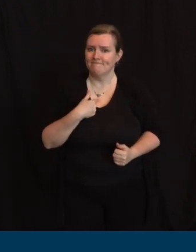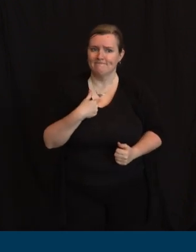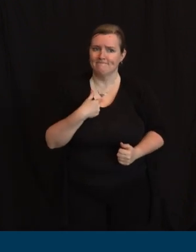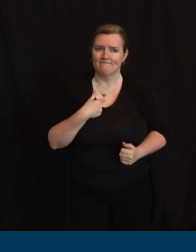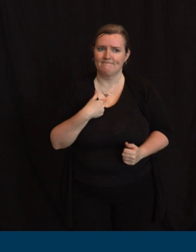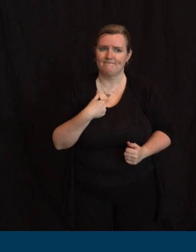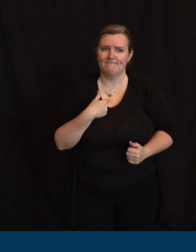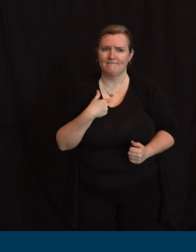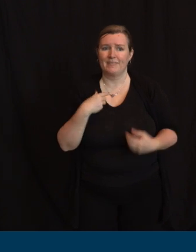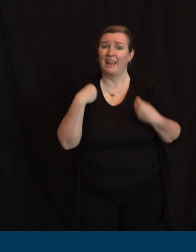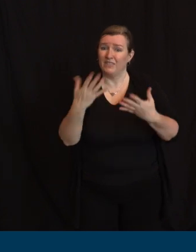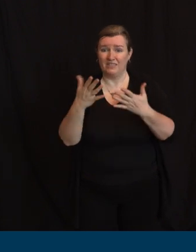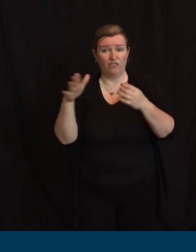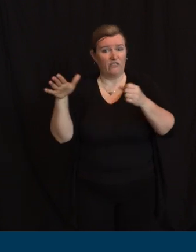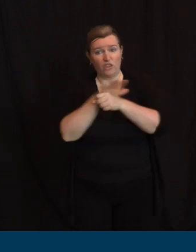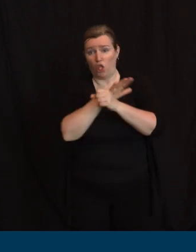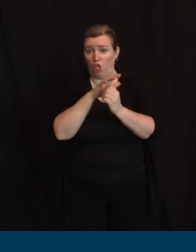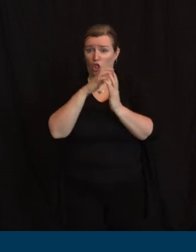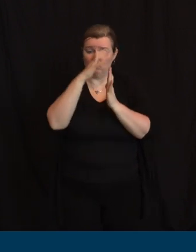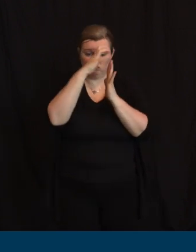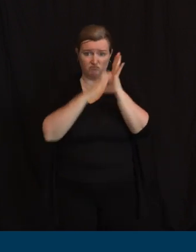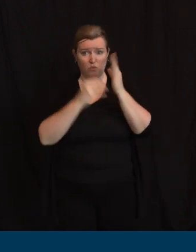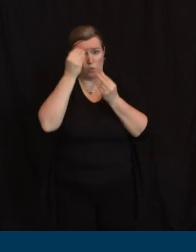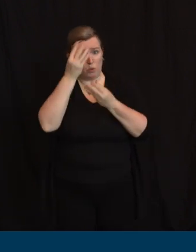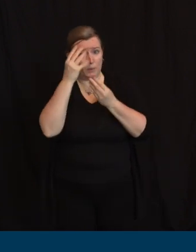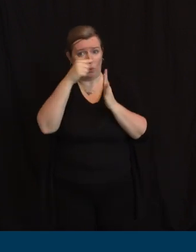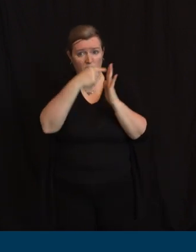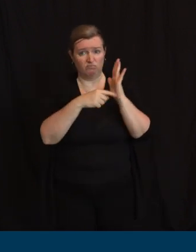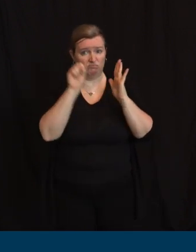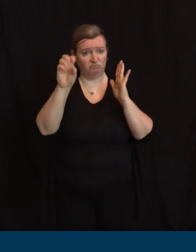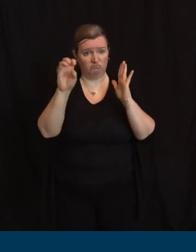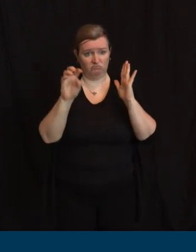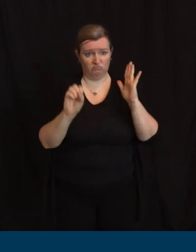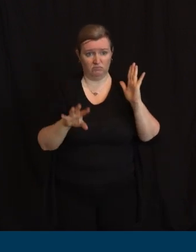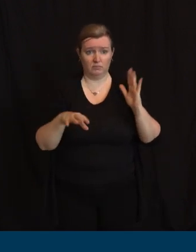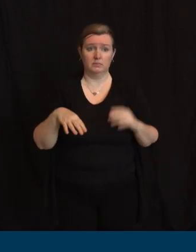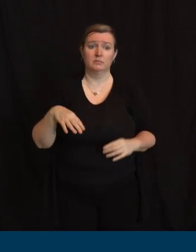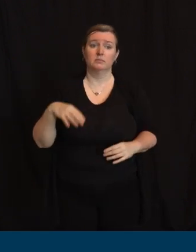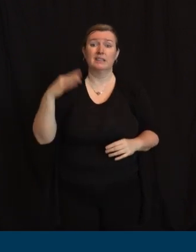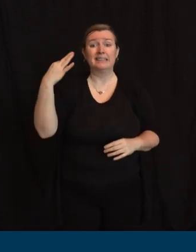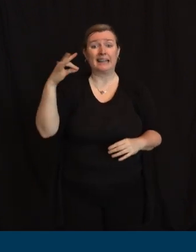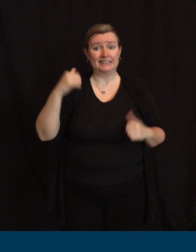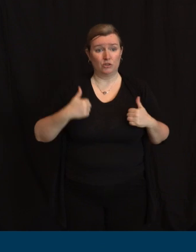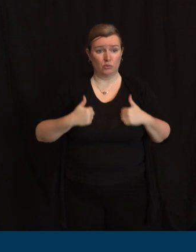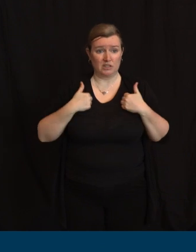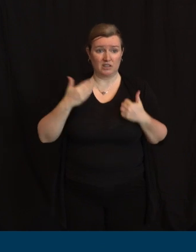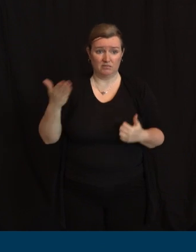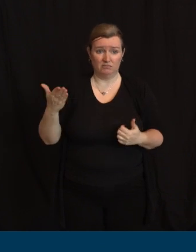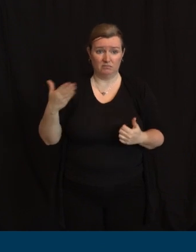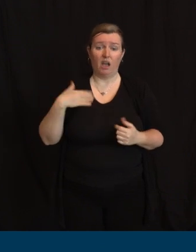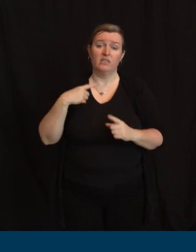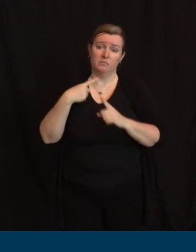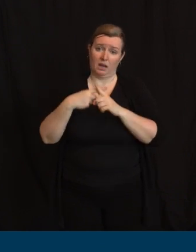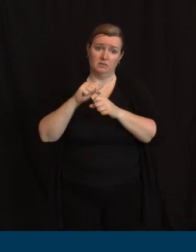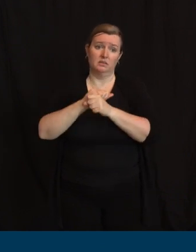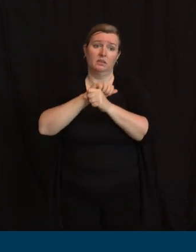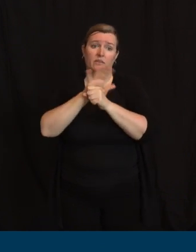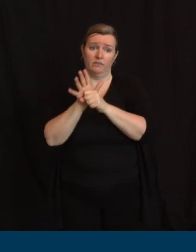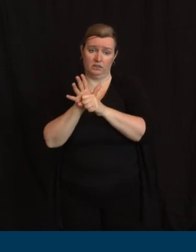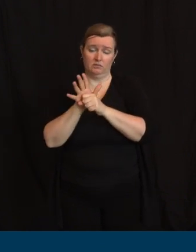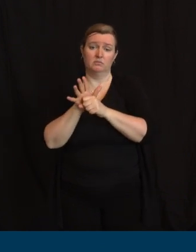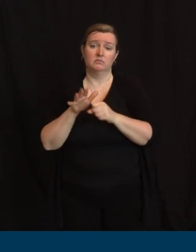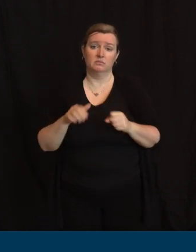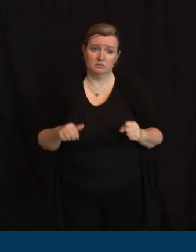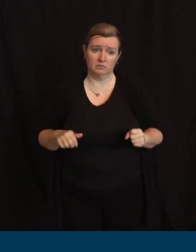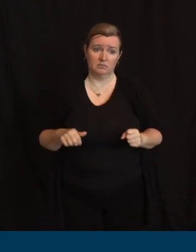statistics. 19 residents have been reported as positive for COVID-19 2 are